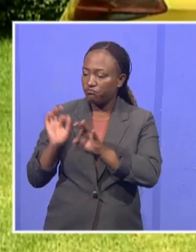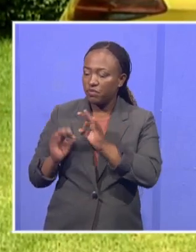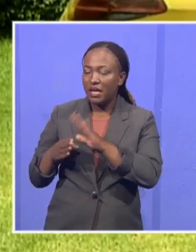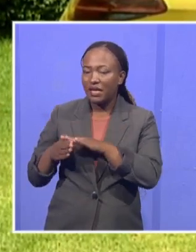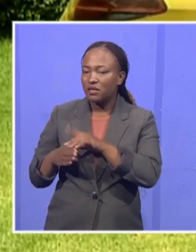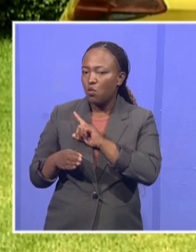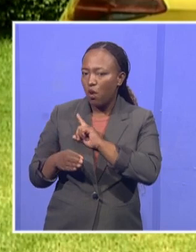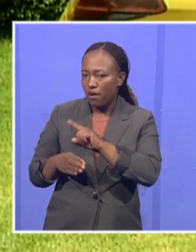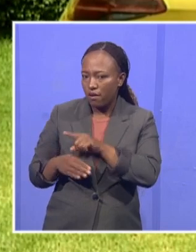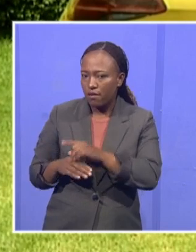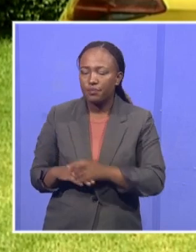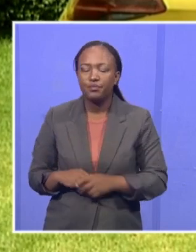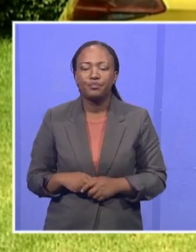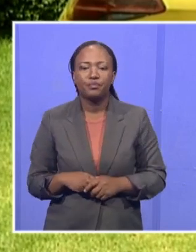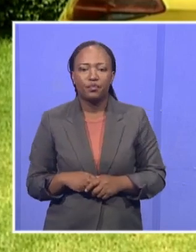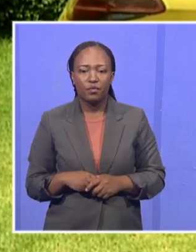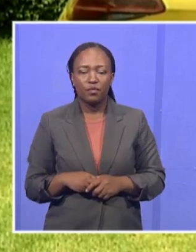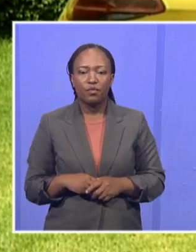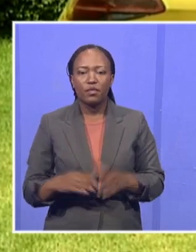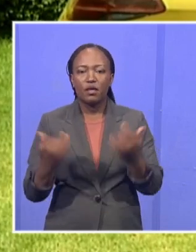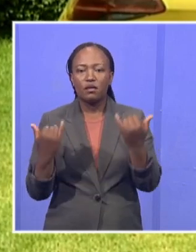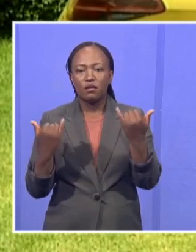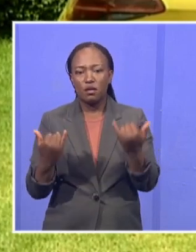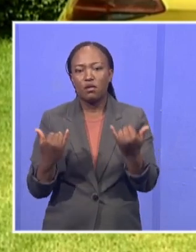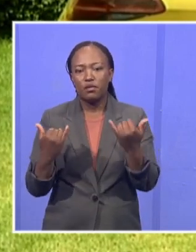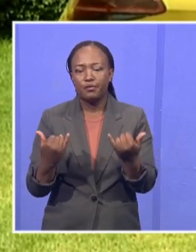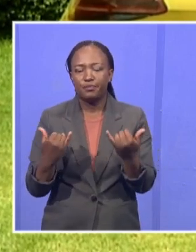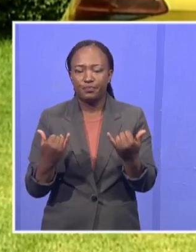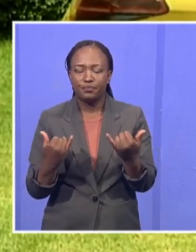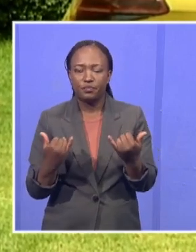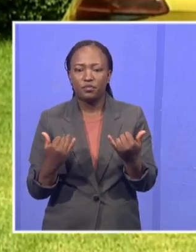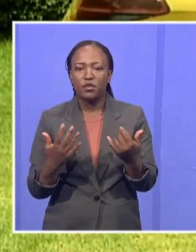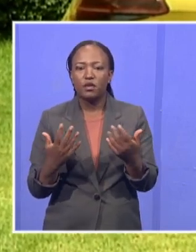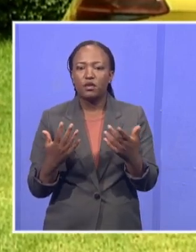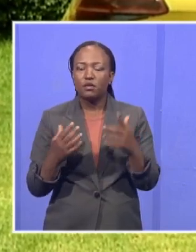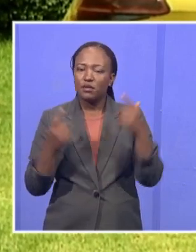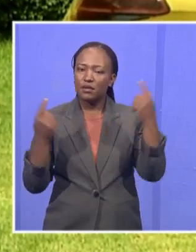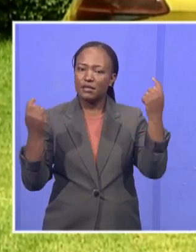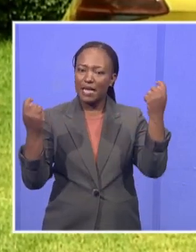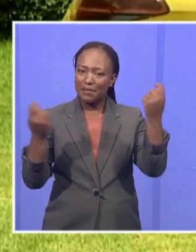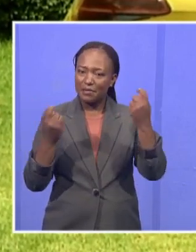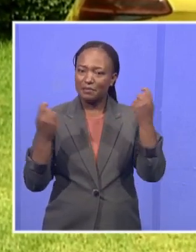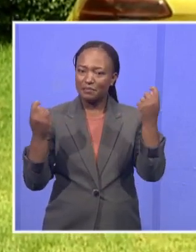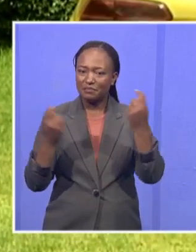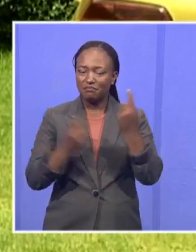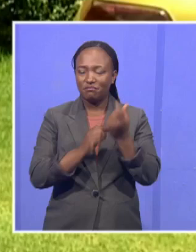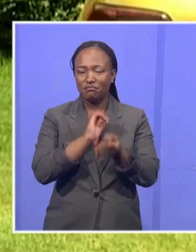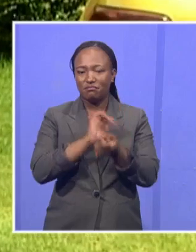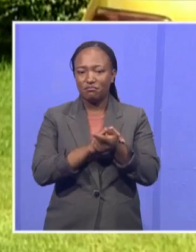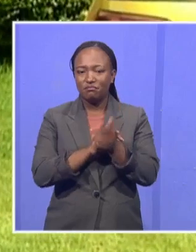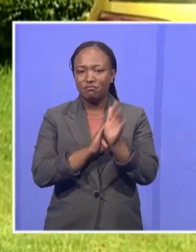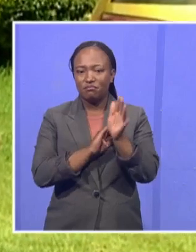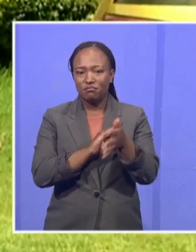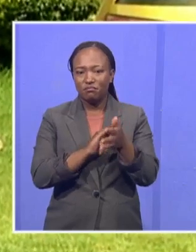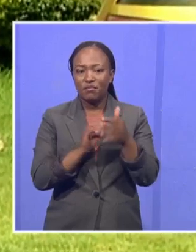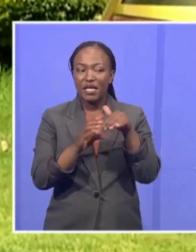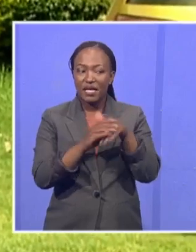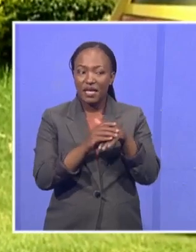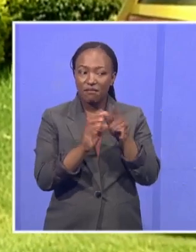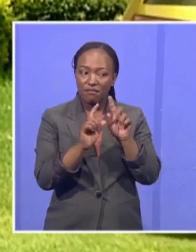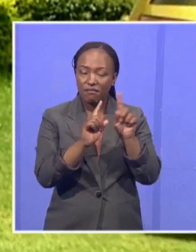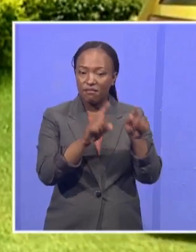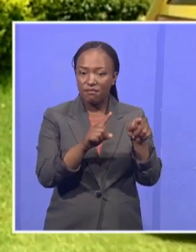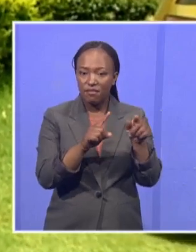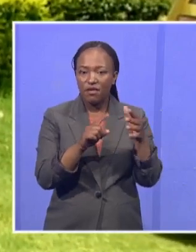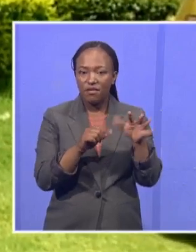are. And I think the attention now falls to the actual celebration that is about to take place inside. As I